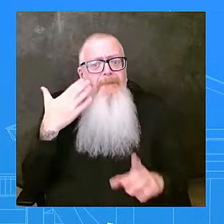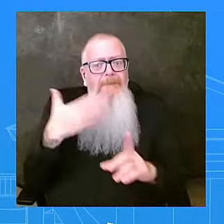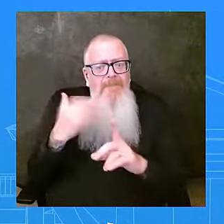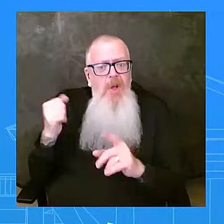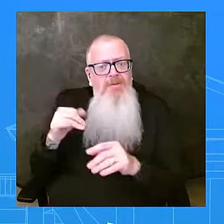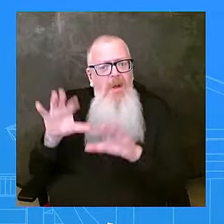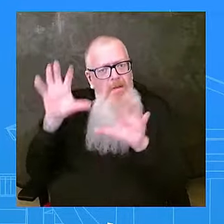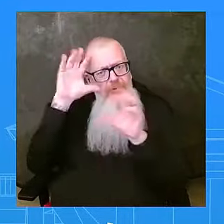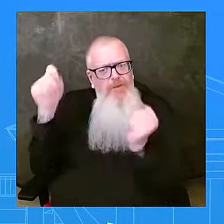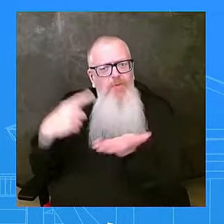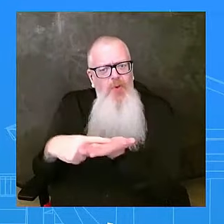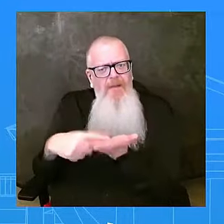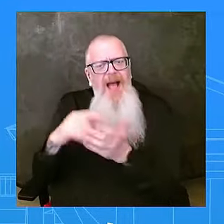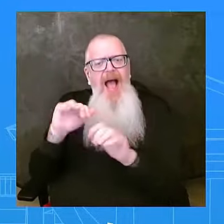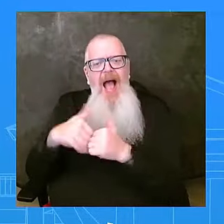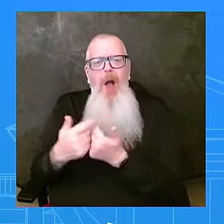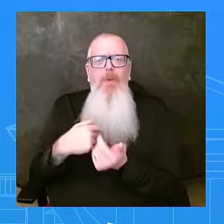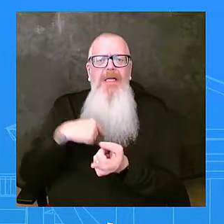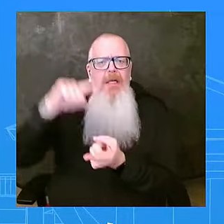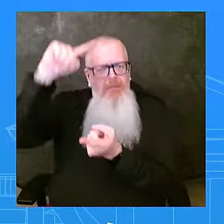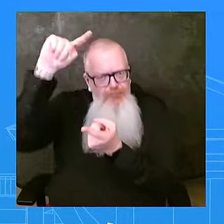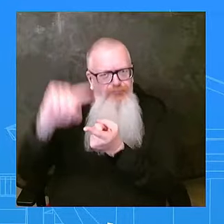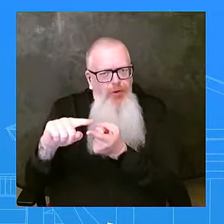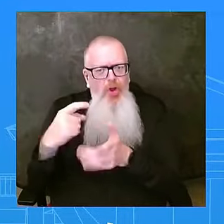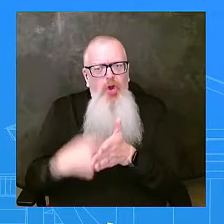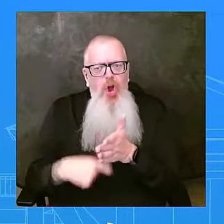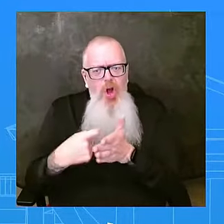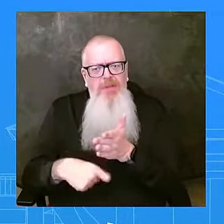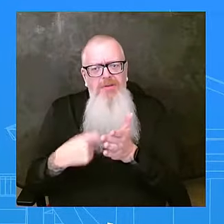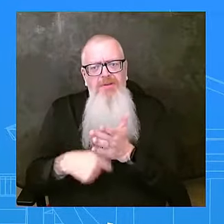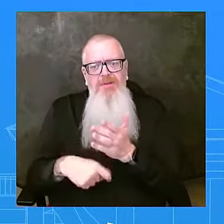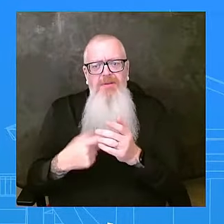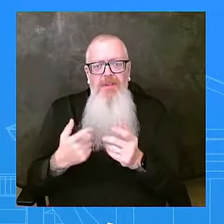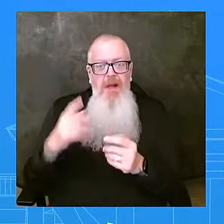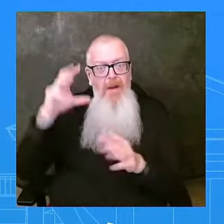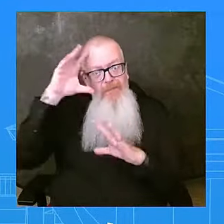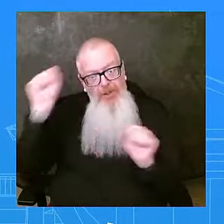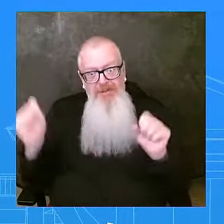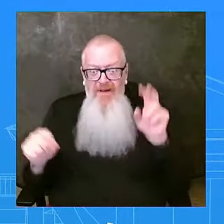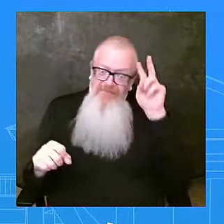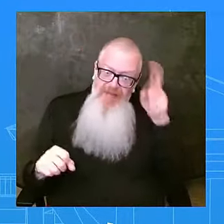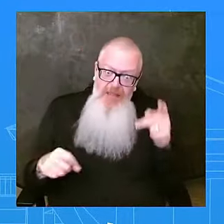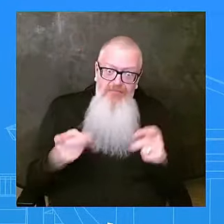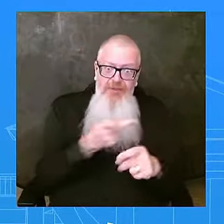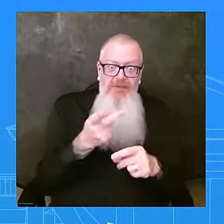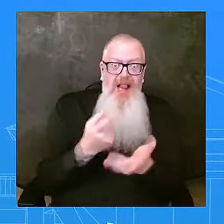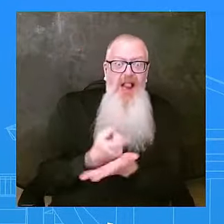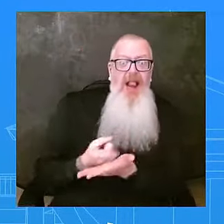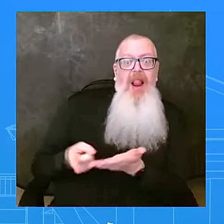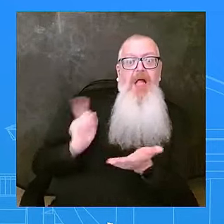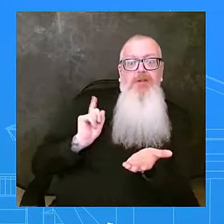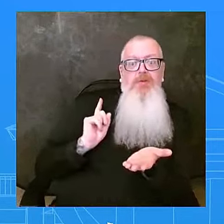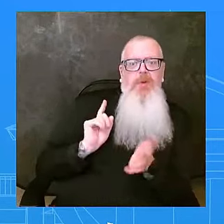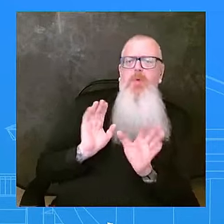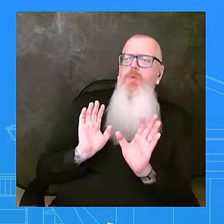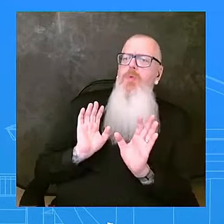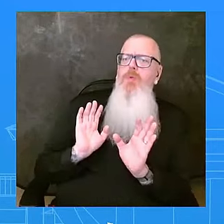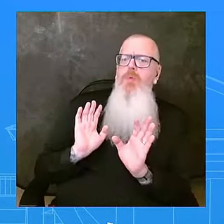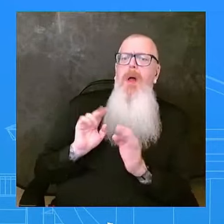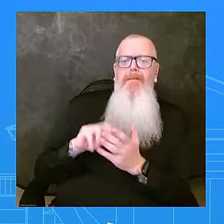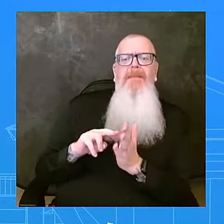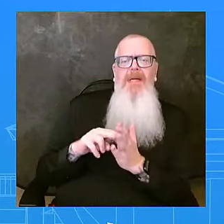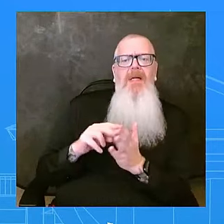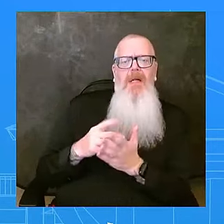You saw the president and the vice president recently, a couple weeks ago, or just last week, a couple weeks ago, talk